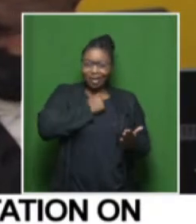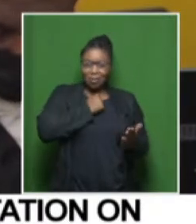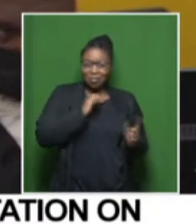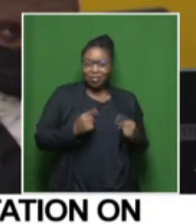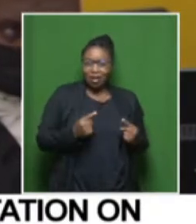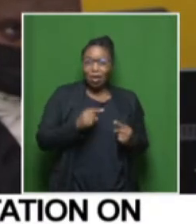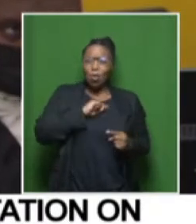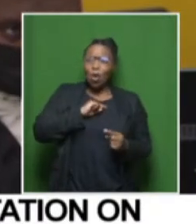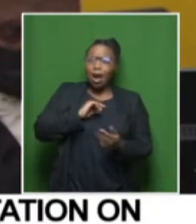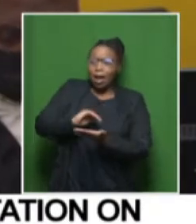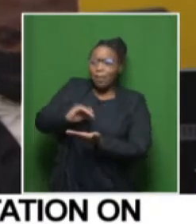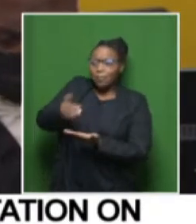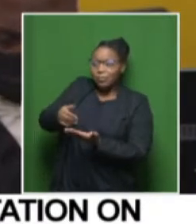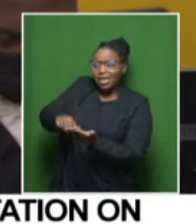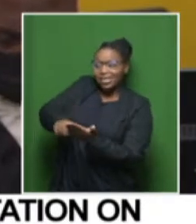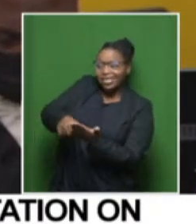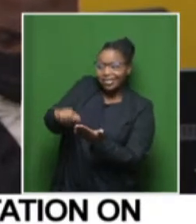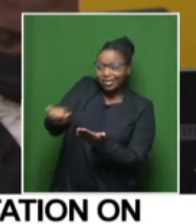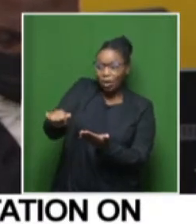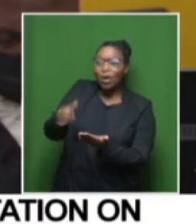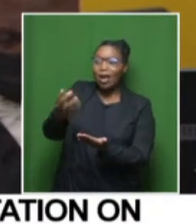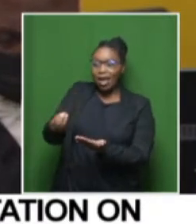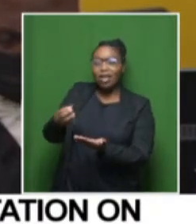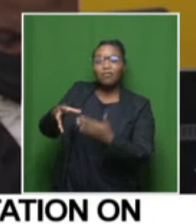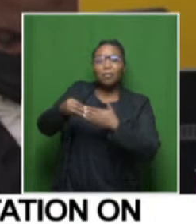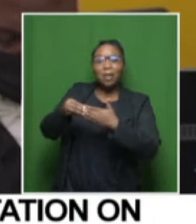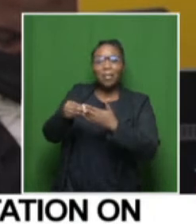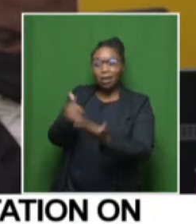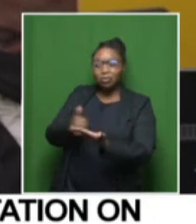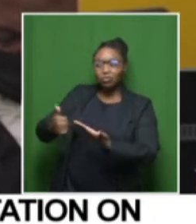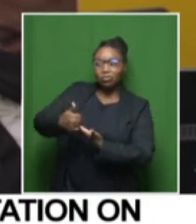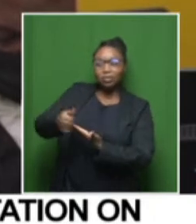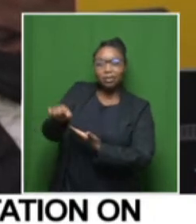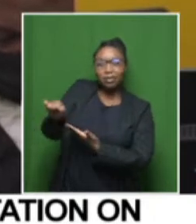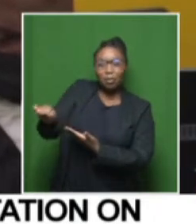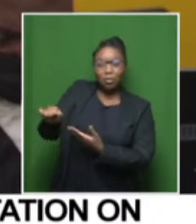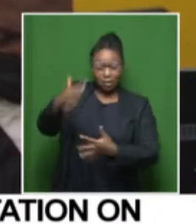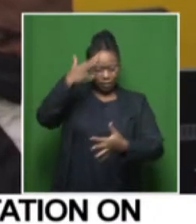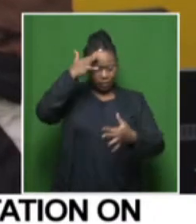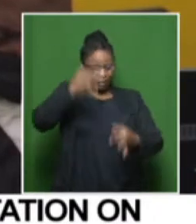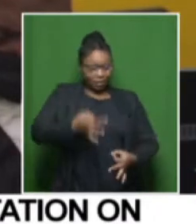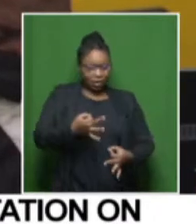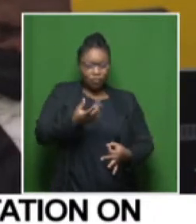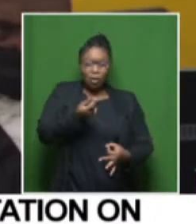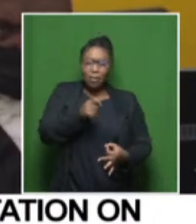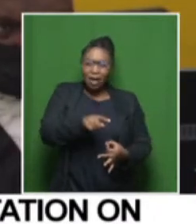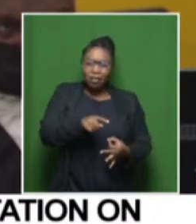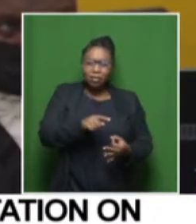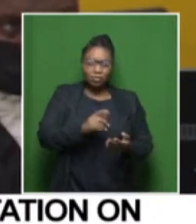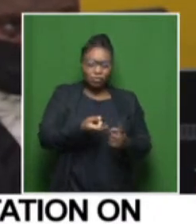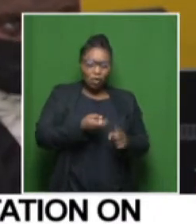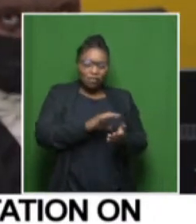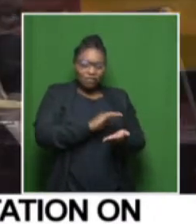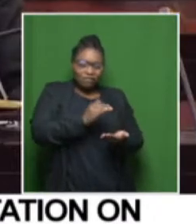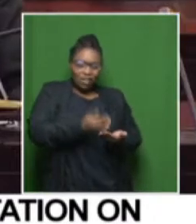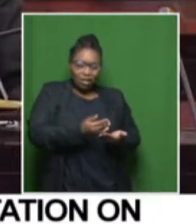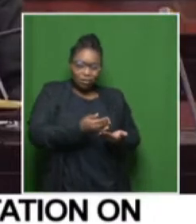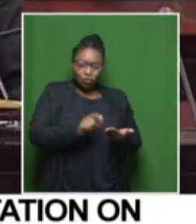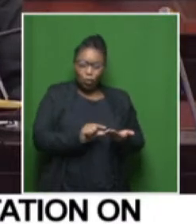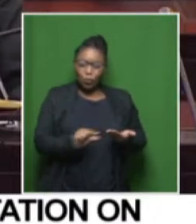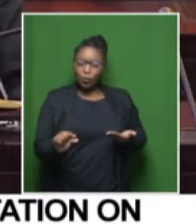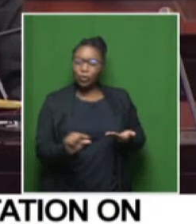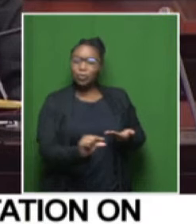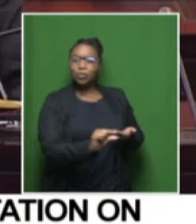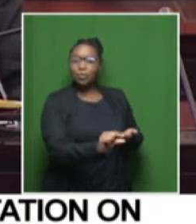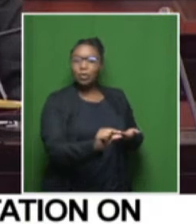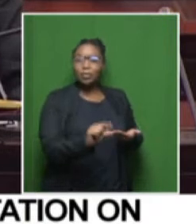The decision to take money out of the fund must be a decision of a trustee. The only thing I'm going to